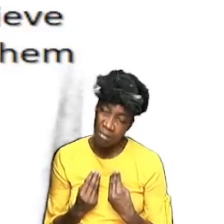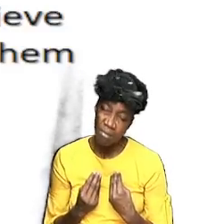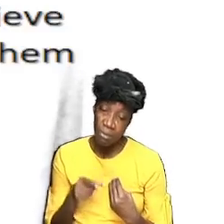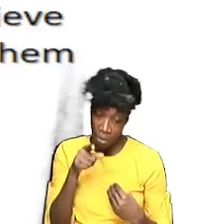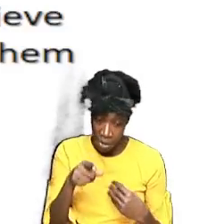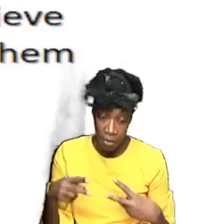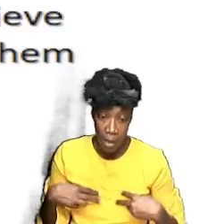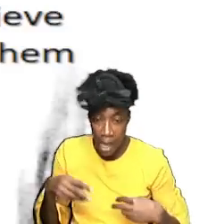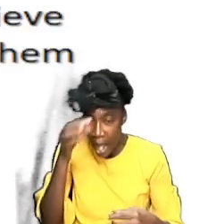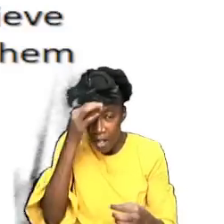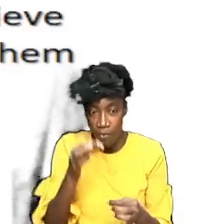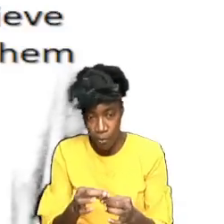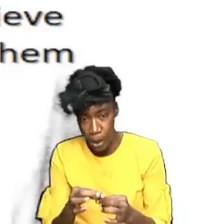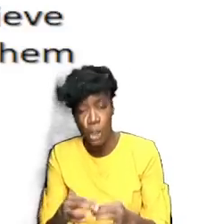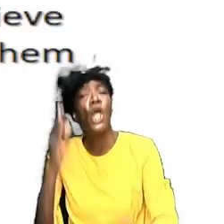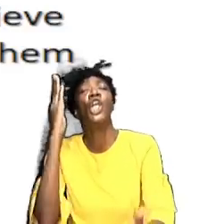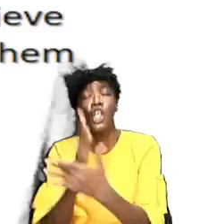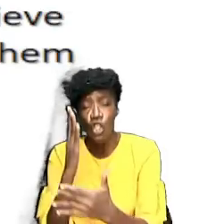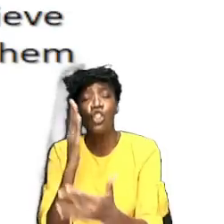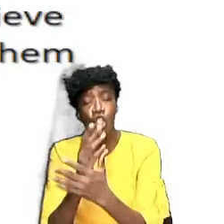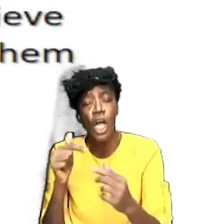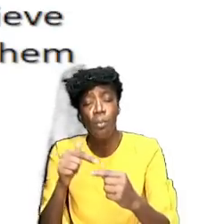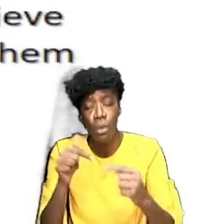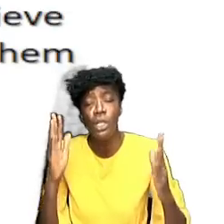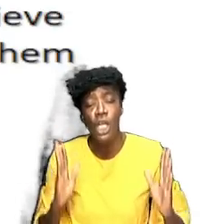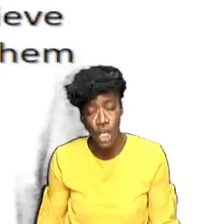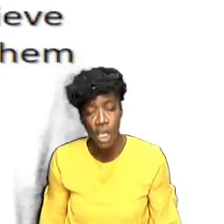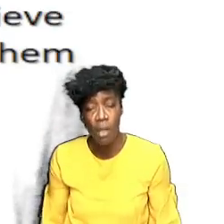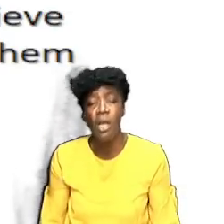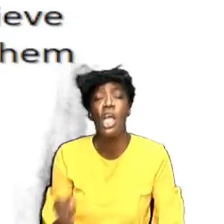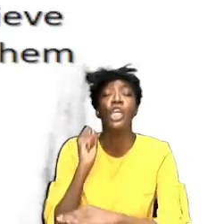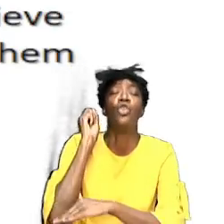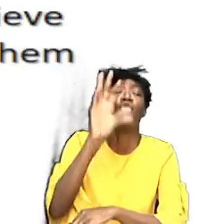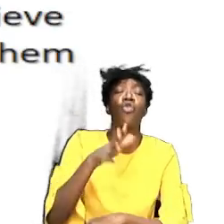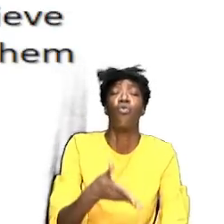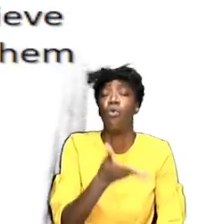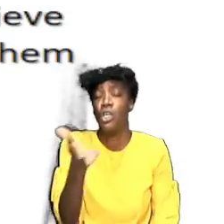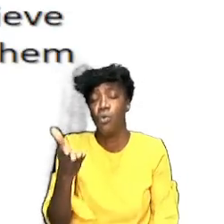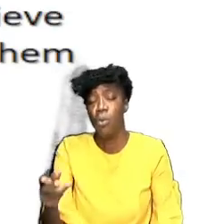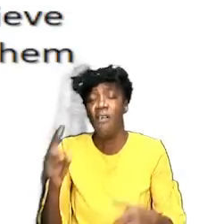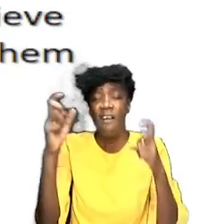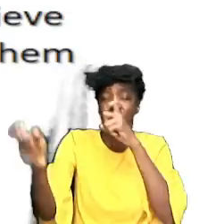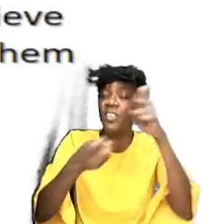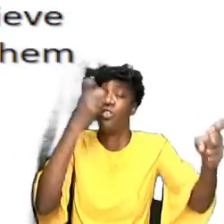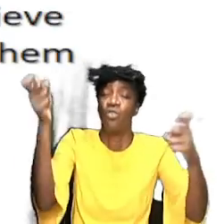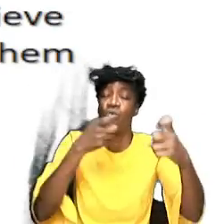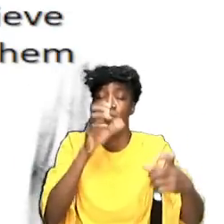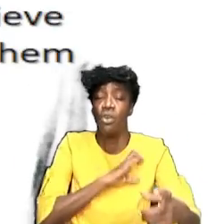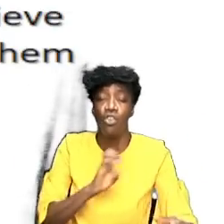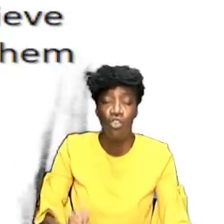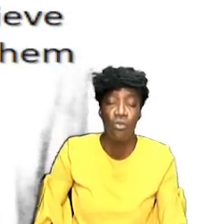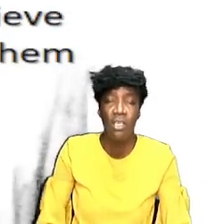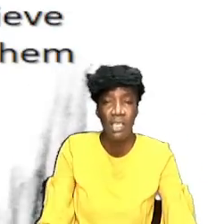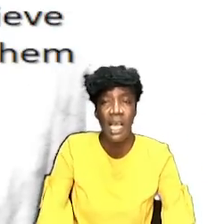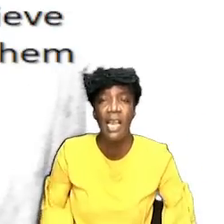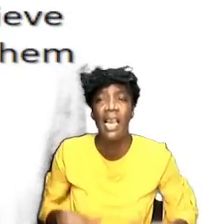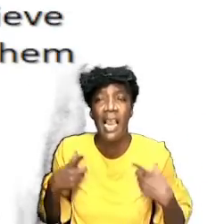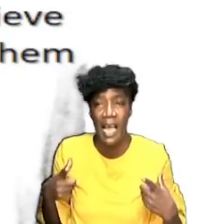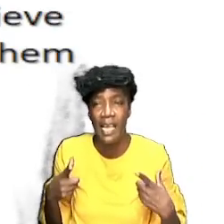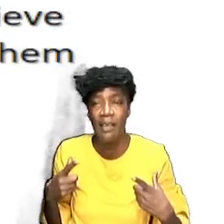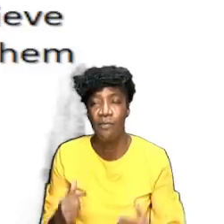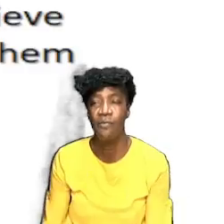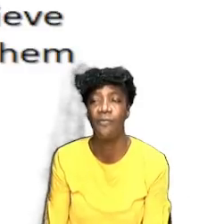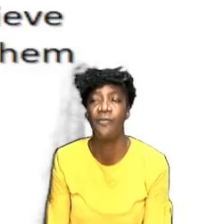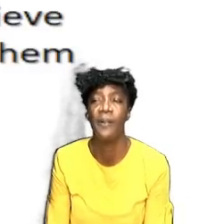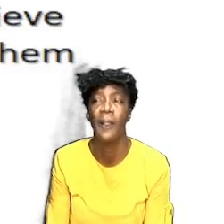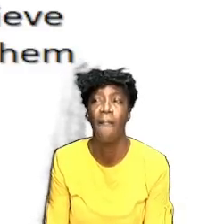you're able to quench everything that the enemy will throw at us and have a victorious Christian life. Then he go on to say, apart from